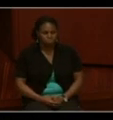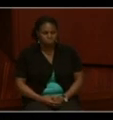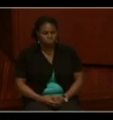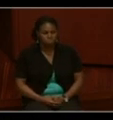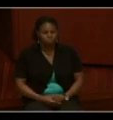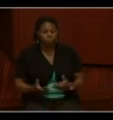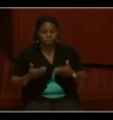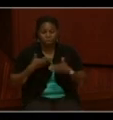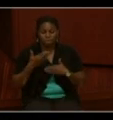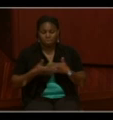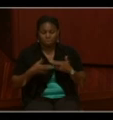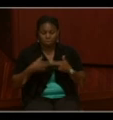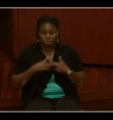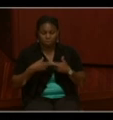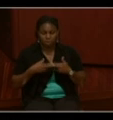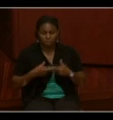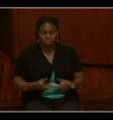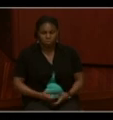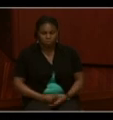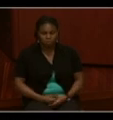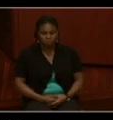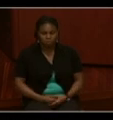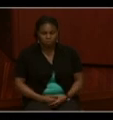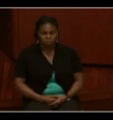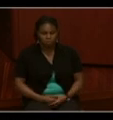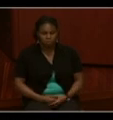Next slide, please.